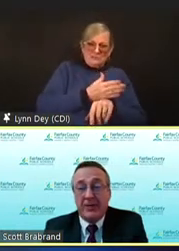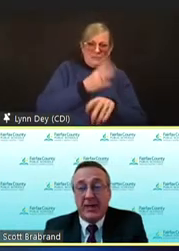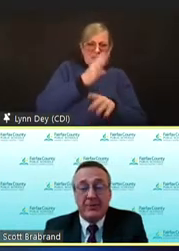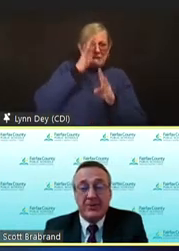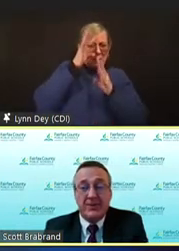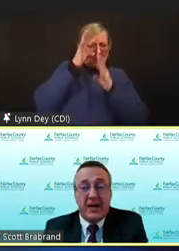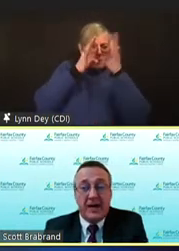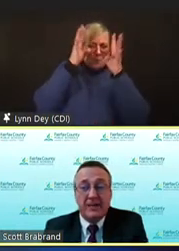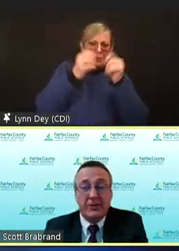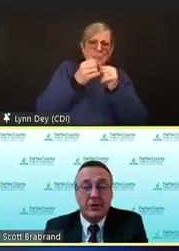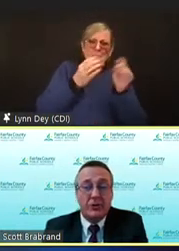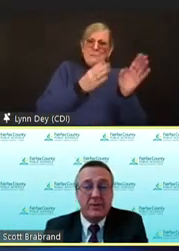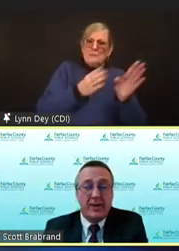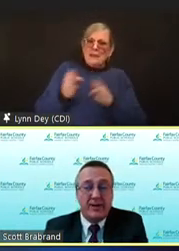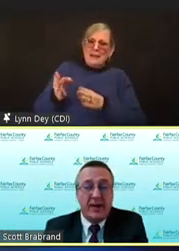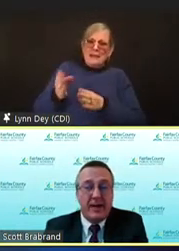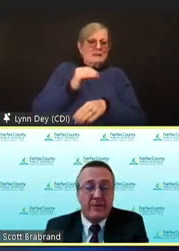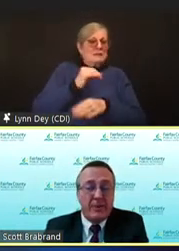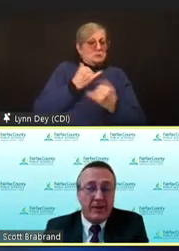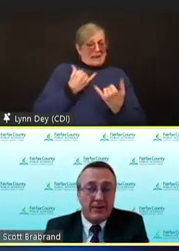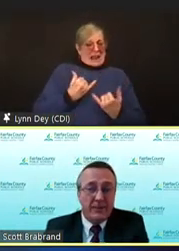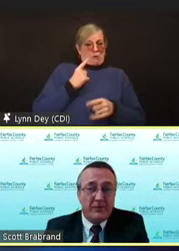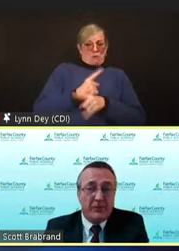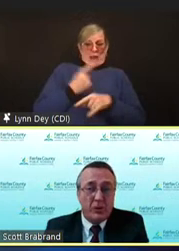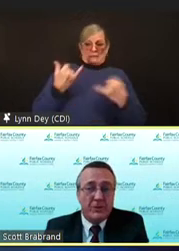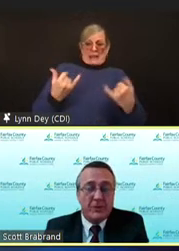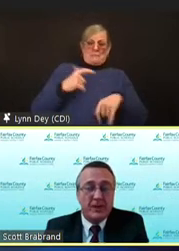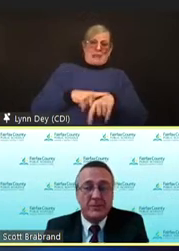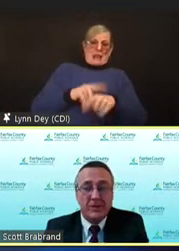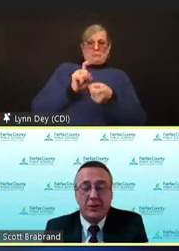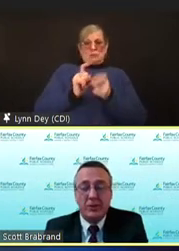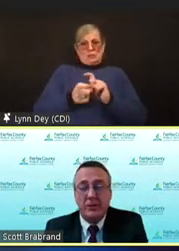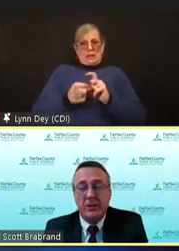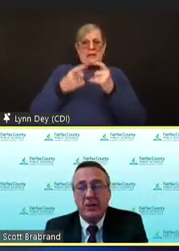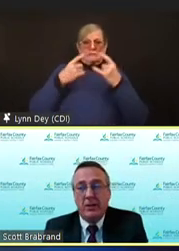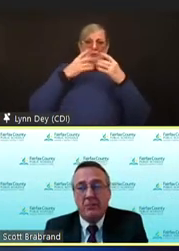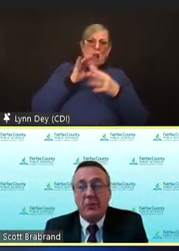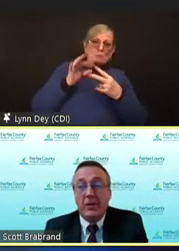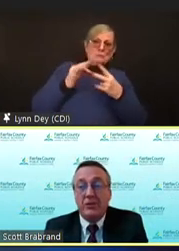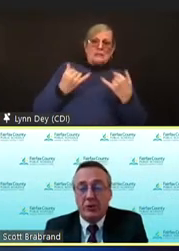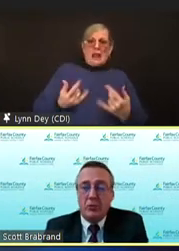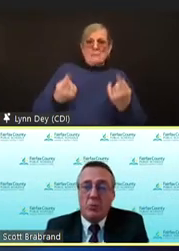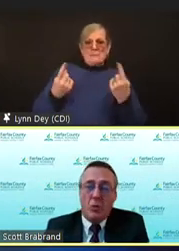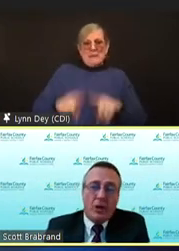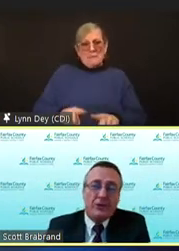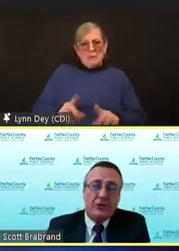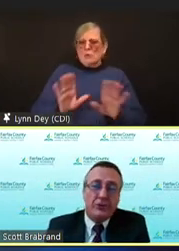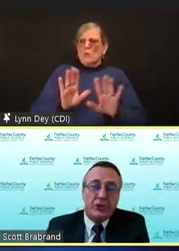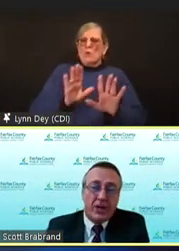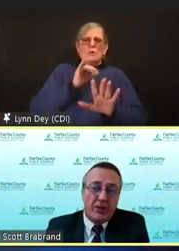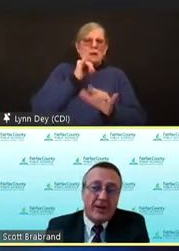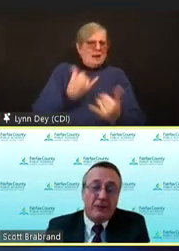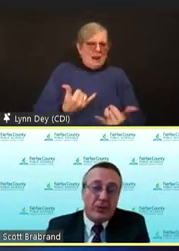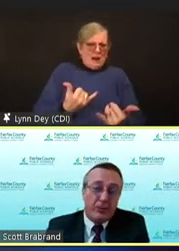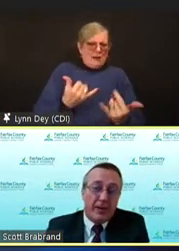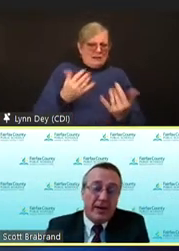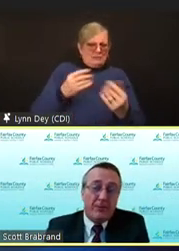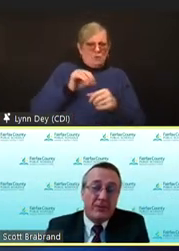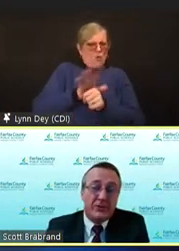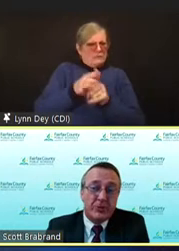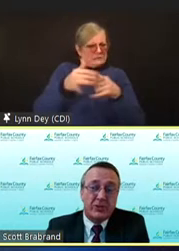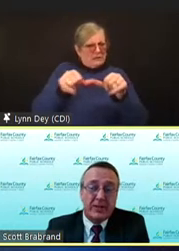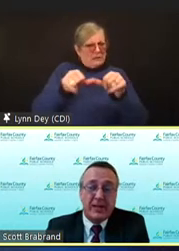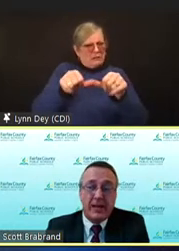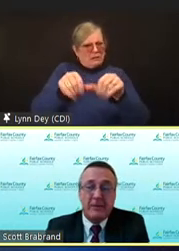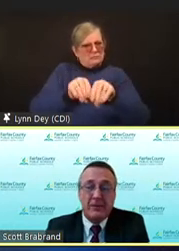not the time. This is the highest surge we've ever had in the pandemic for COVID transmission. But we do want to share that roadmap